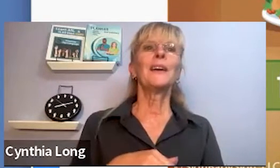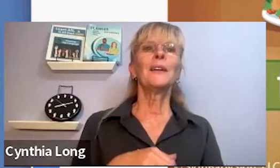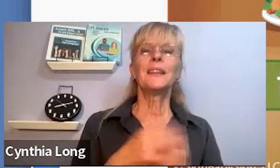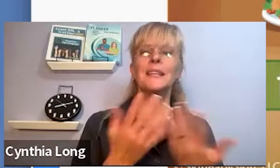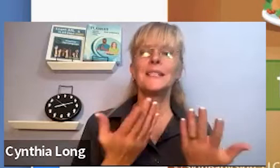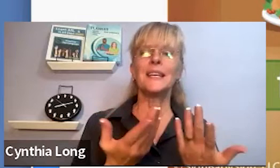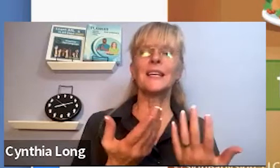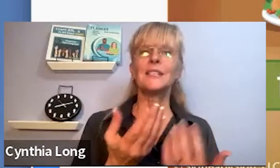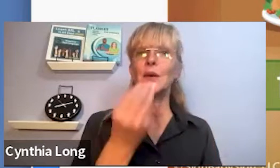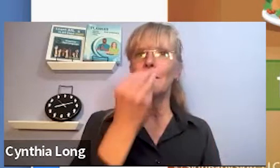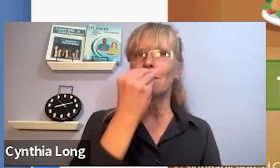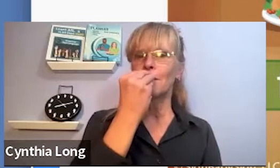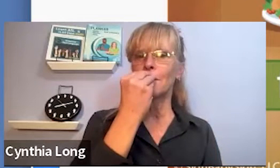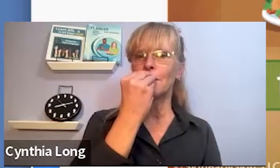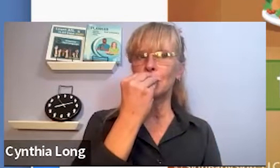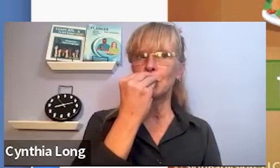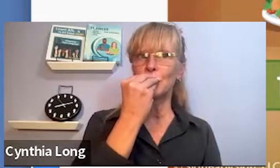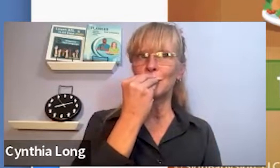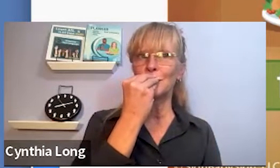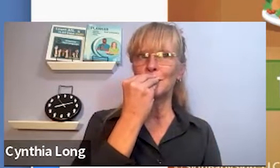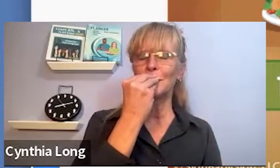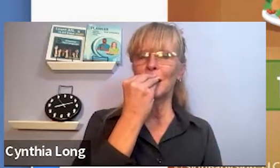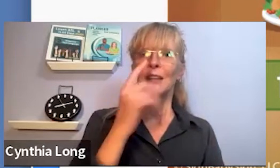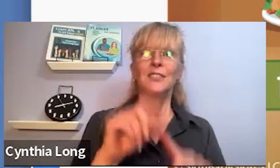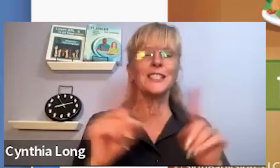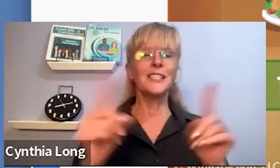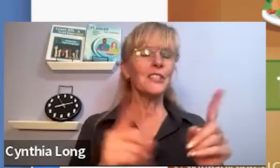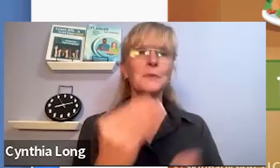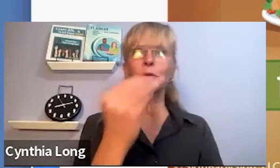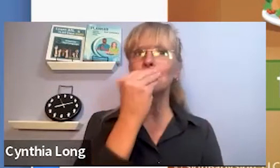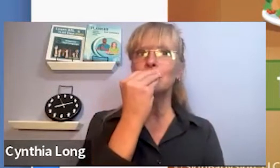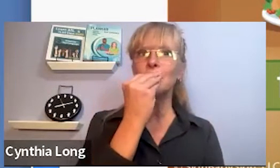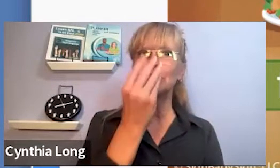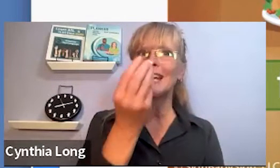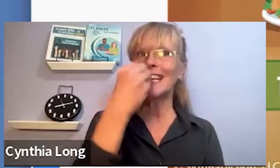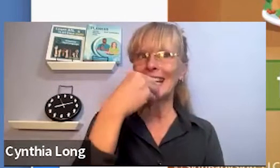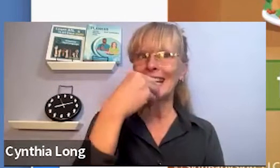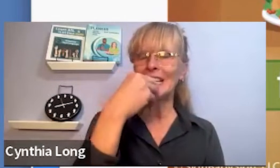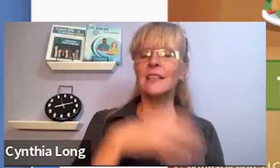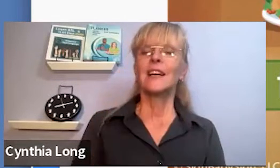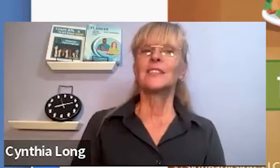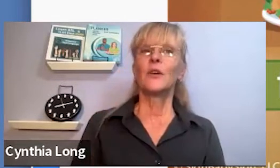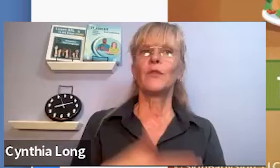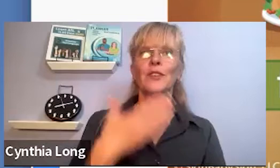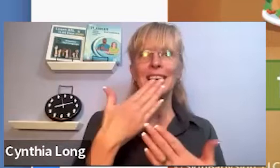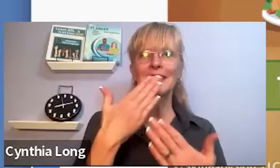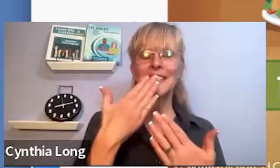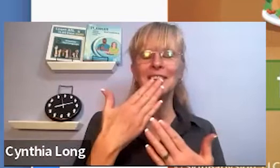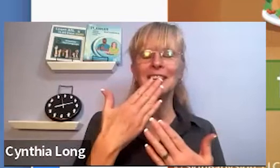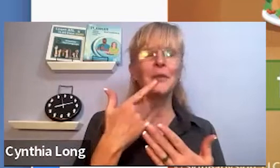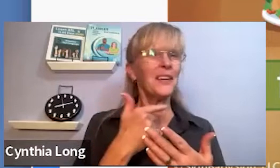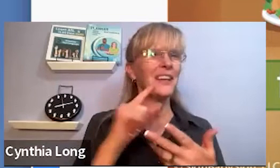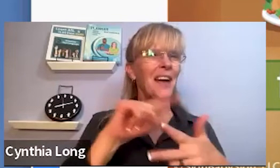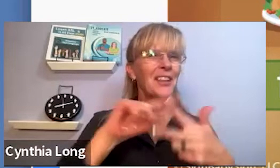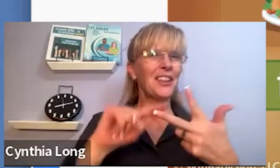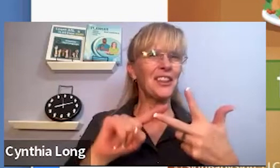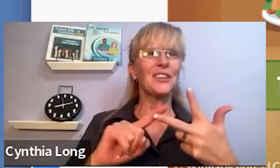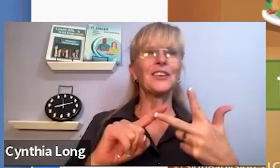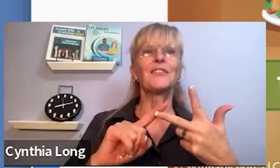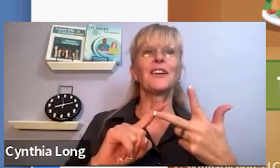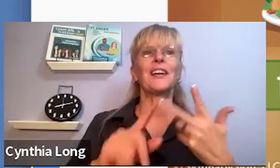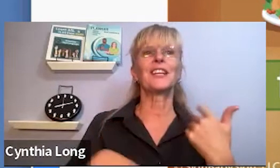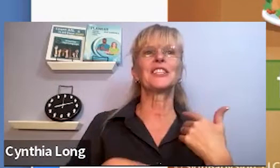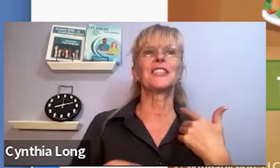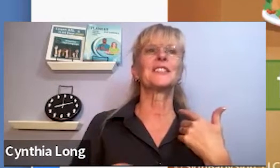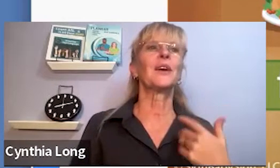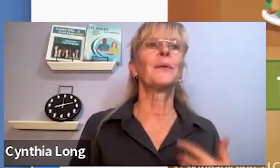Right here, this is food. There's a difference between food and eat. So for Thanksgiving, we even have a